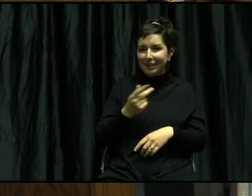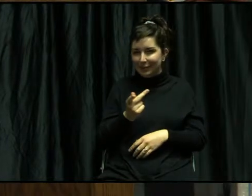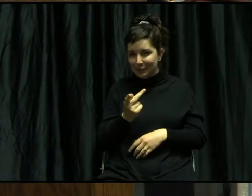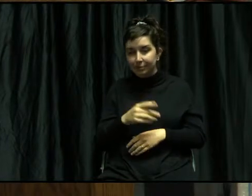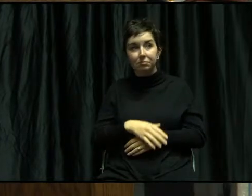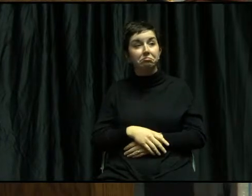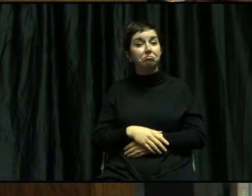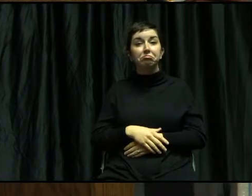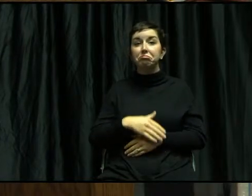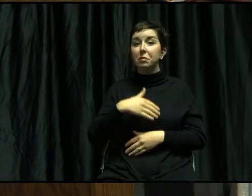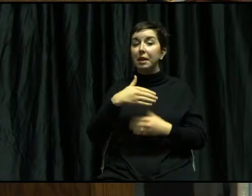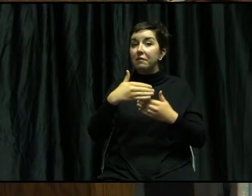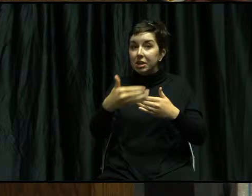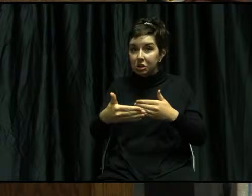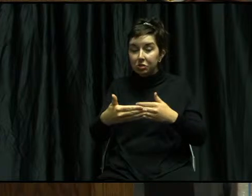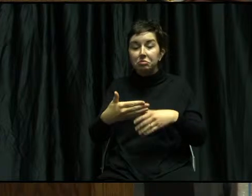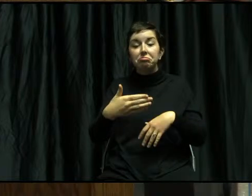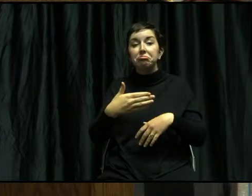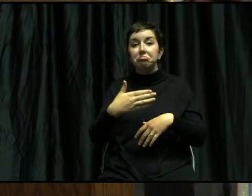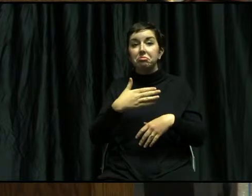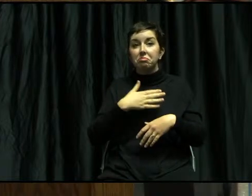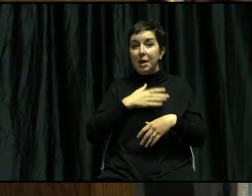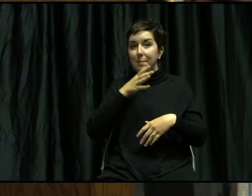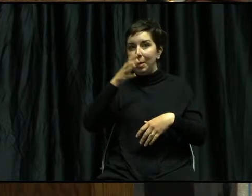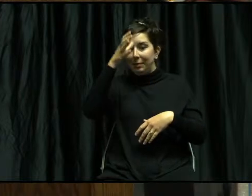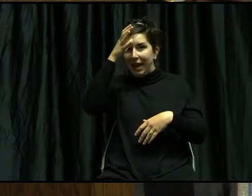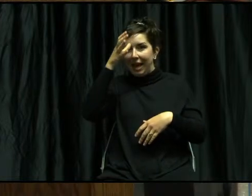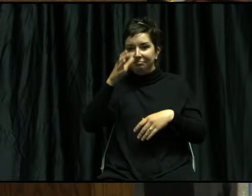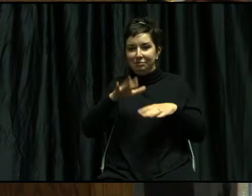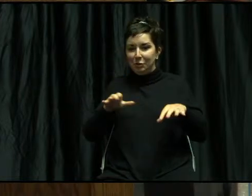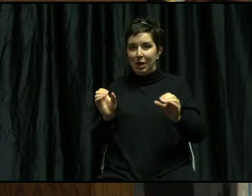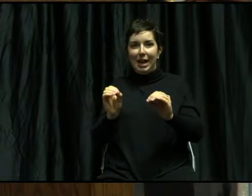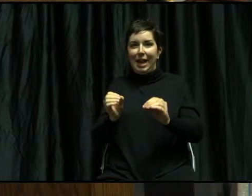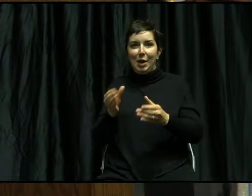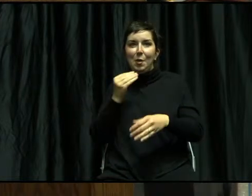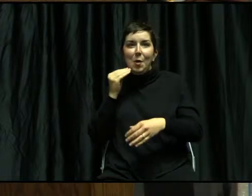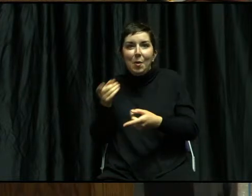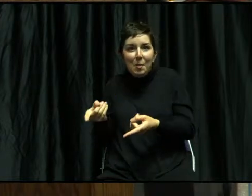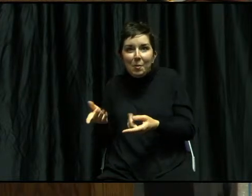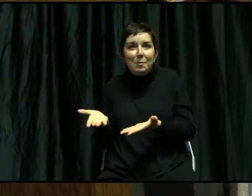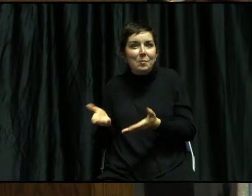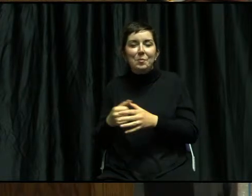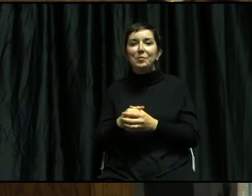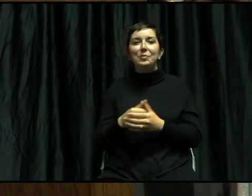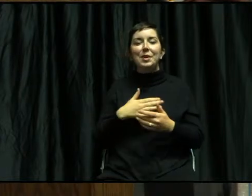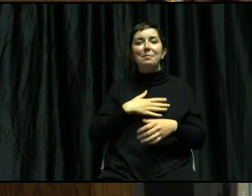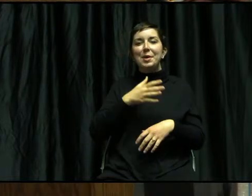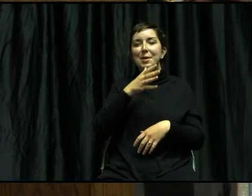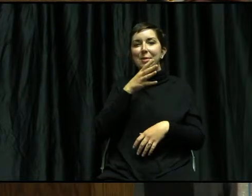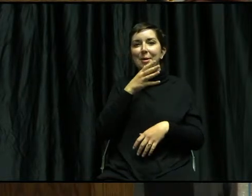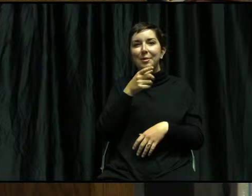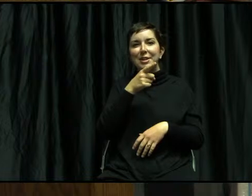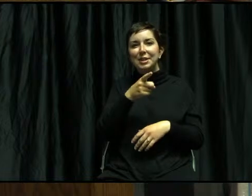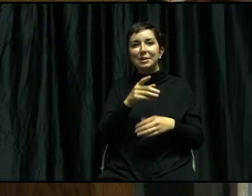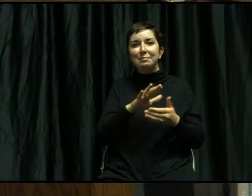Eventually, my parents became empty nesters, and my mom suddenly became my